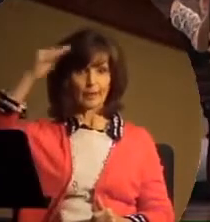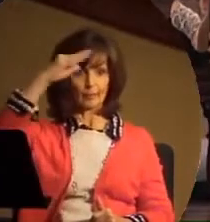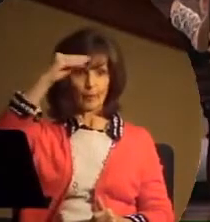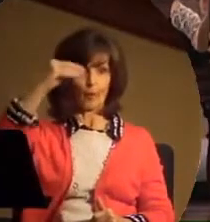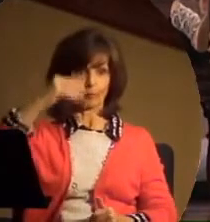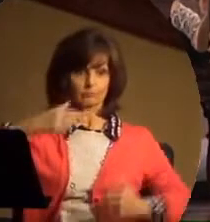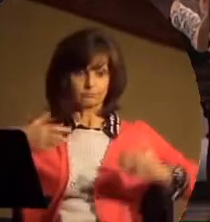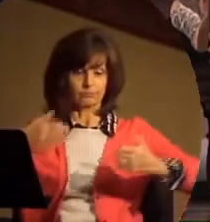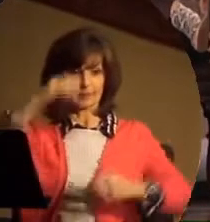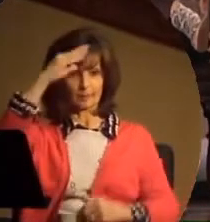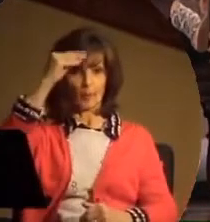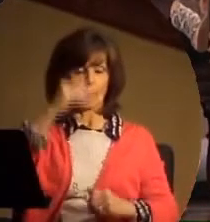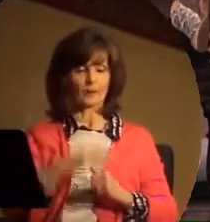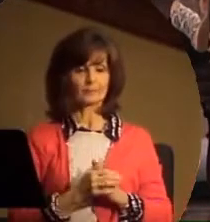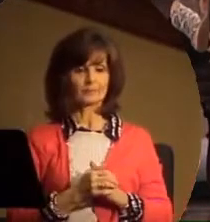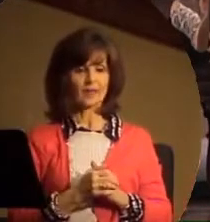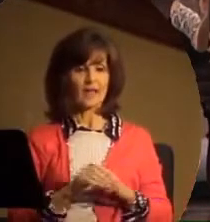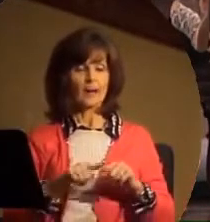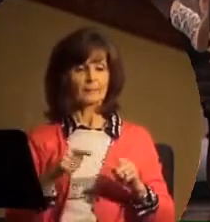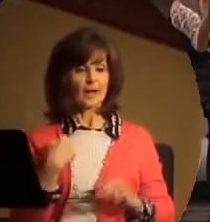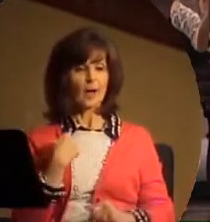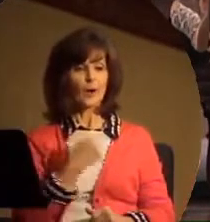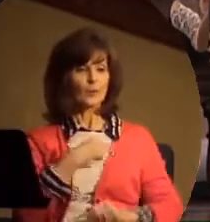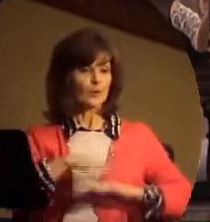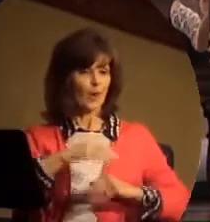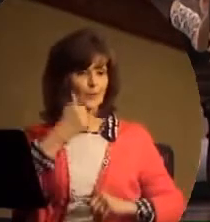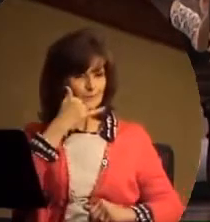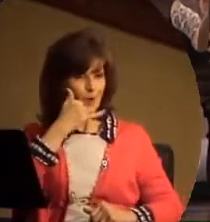This guy's a big old boy. But we were on the phone.